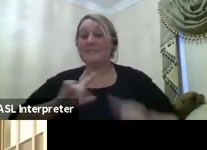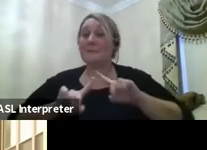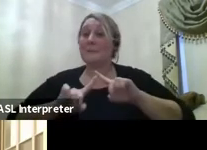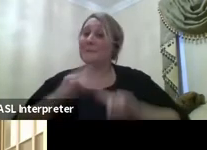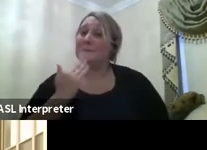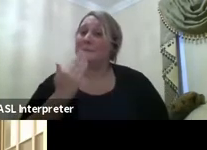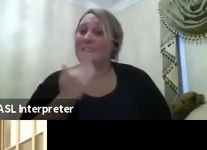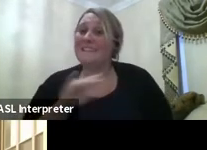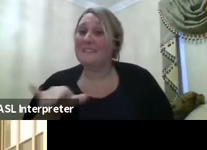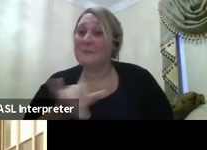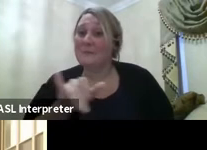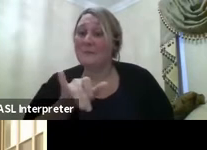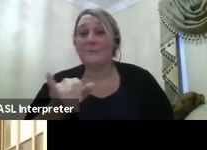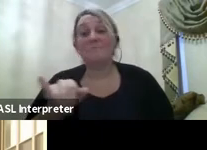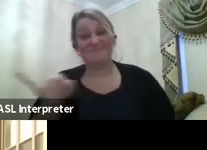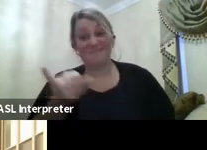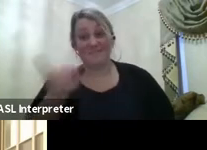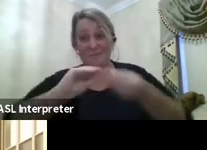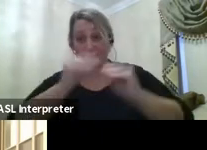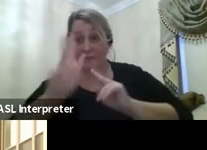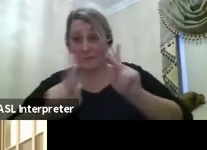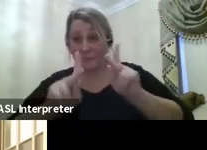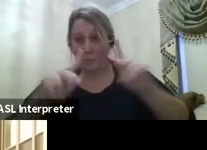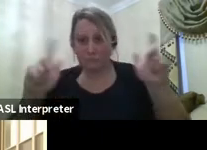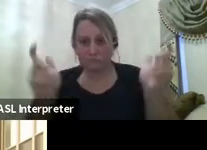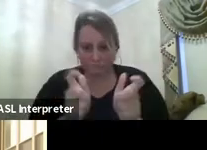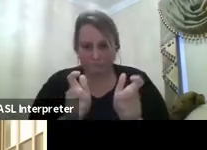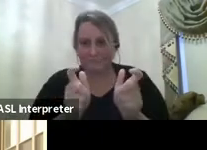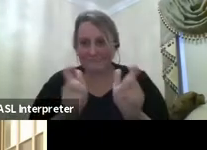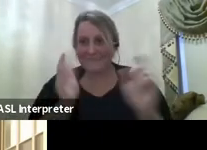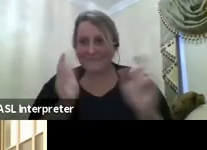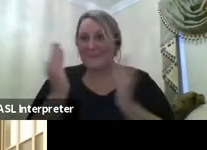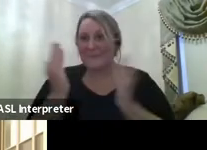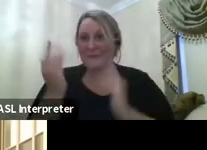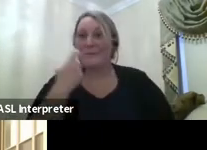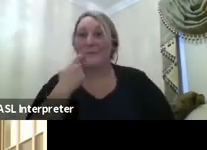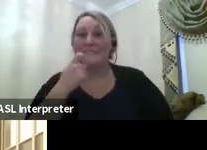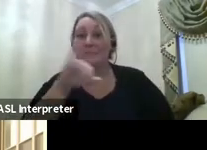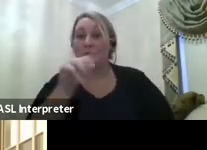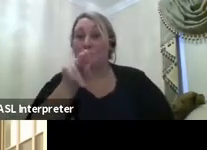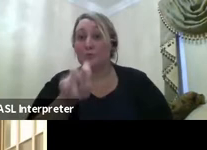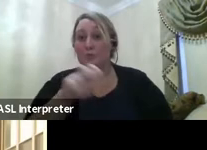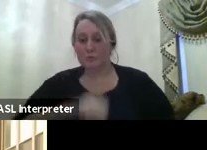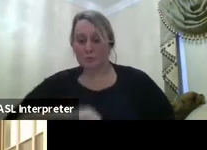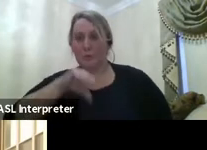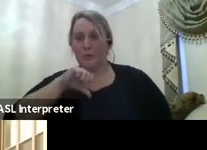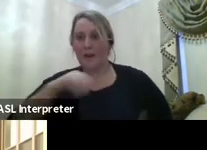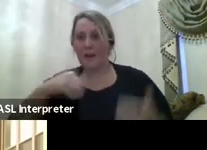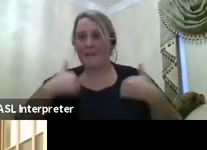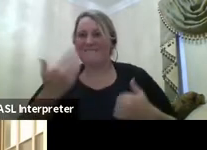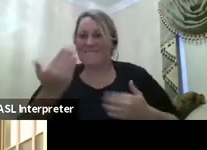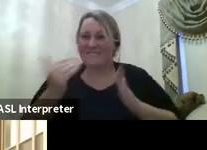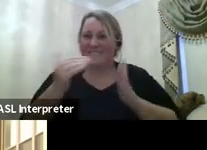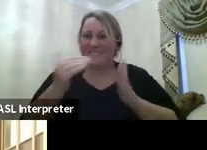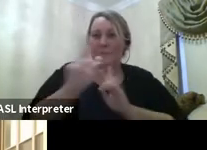compared to the event that happened this June that had 15,000 people at it. mean, this would have probably had a